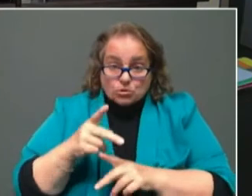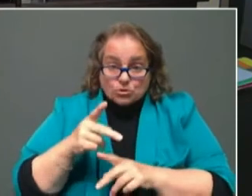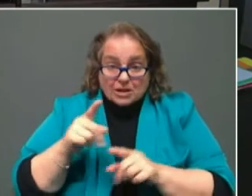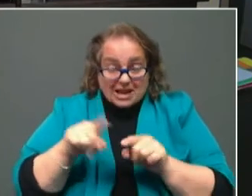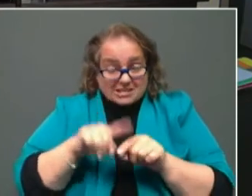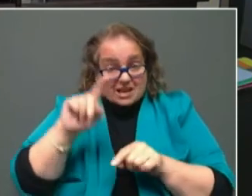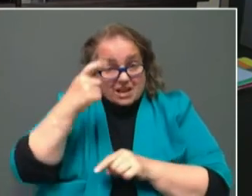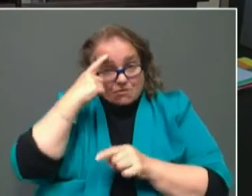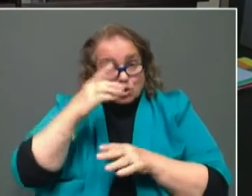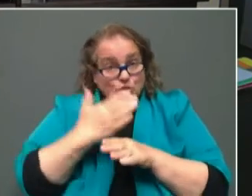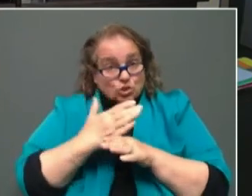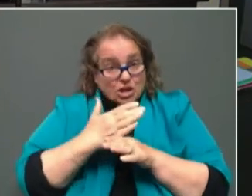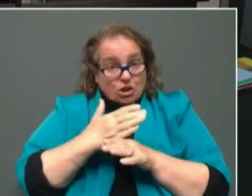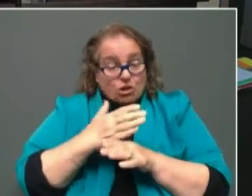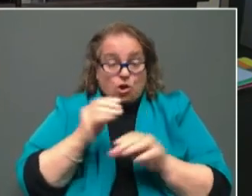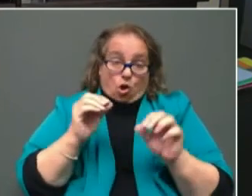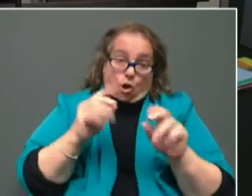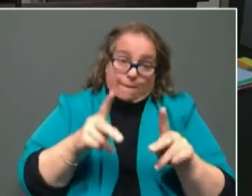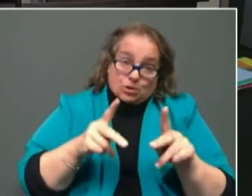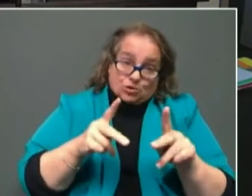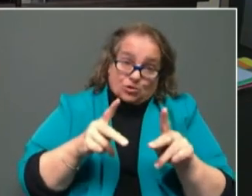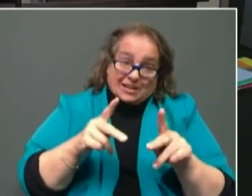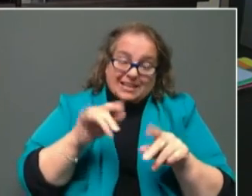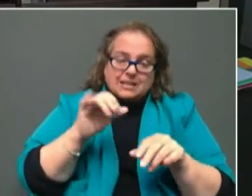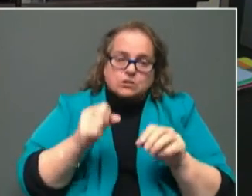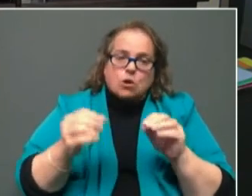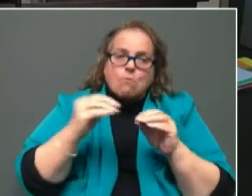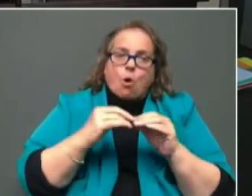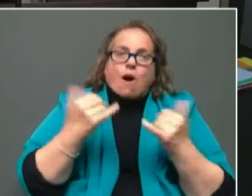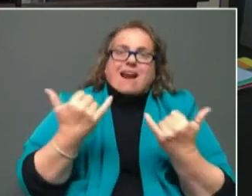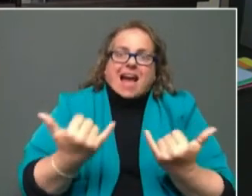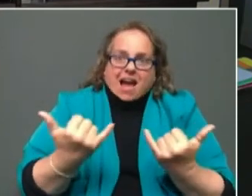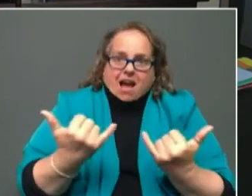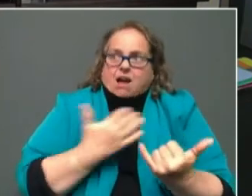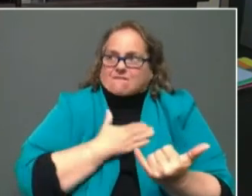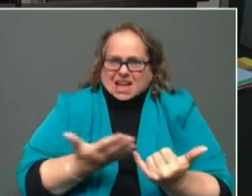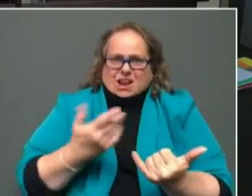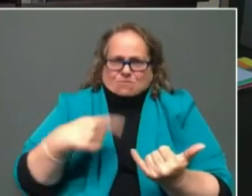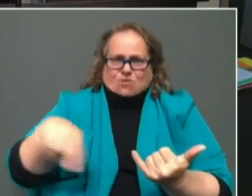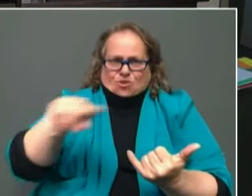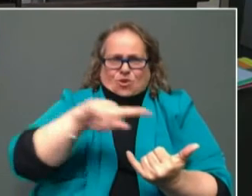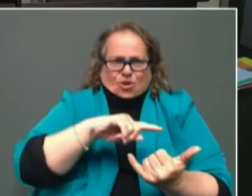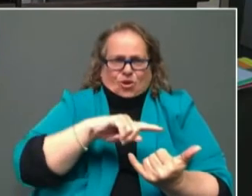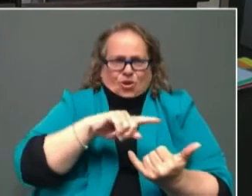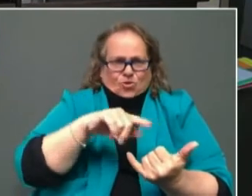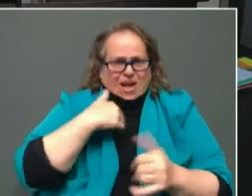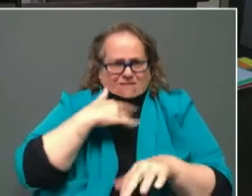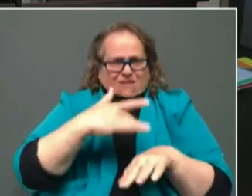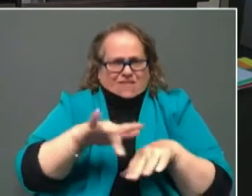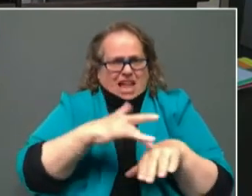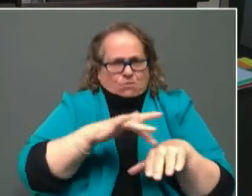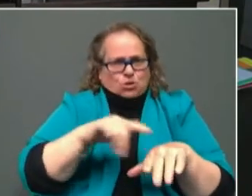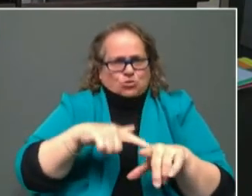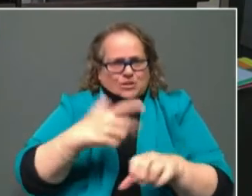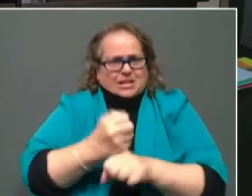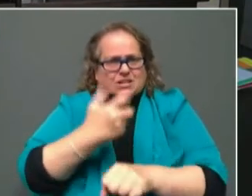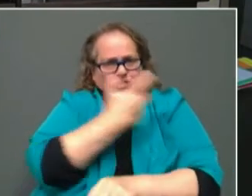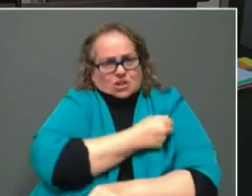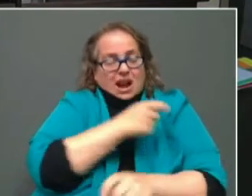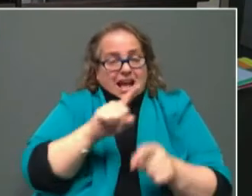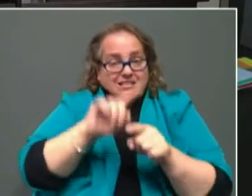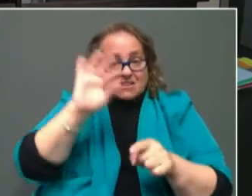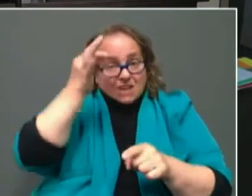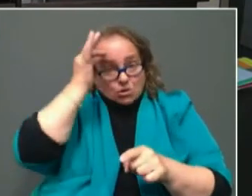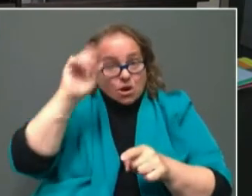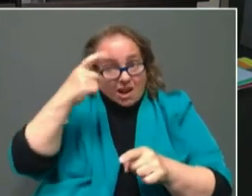shared, opportunity is more abundant now than it has ever been before. And as the federal government expands supply of